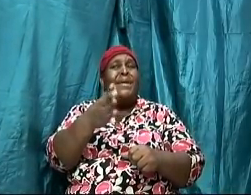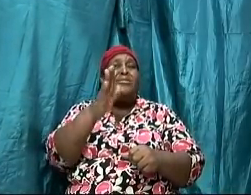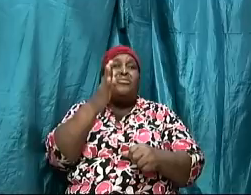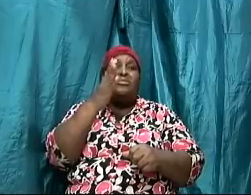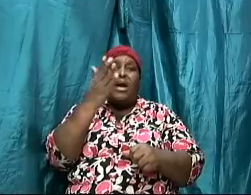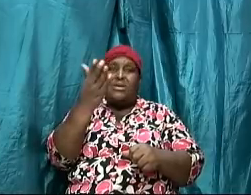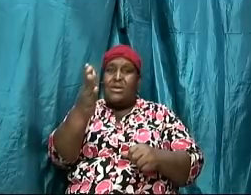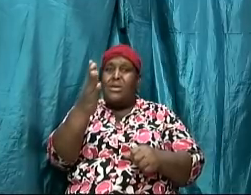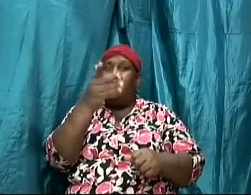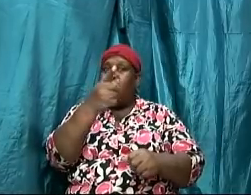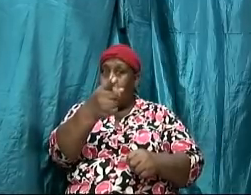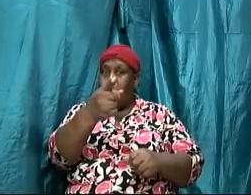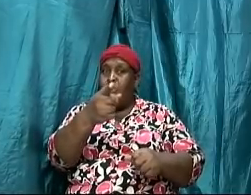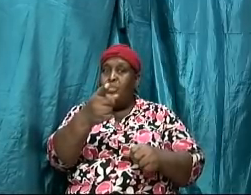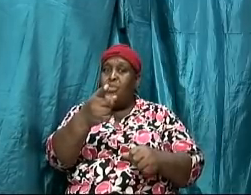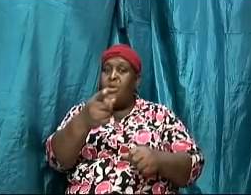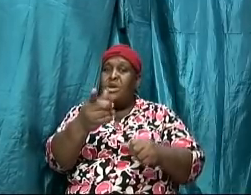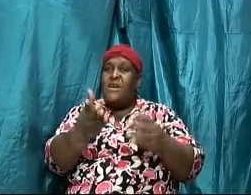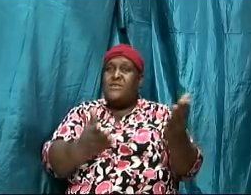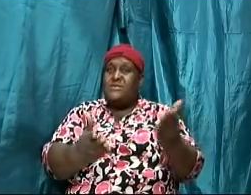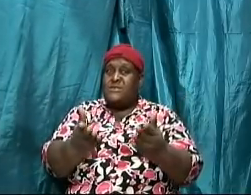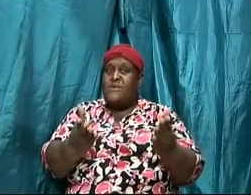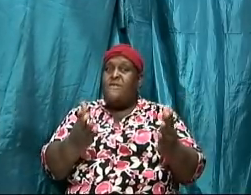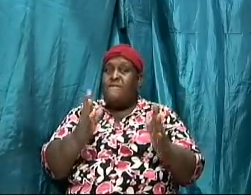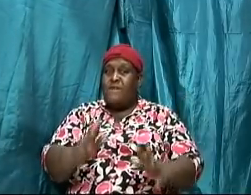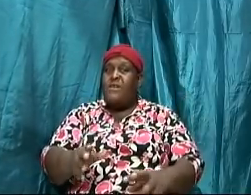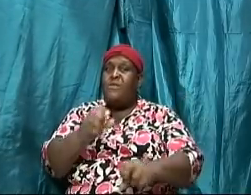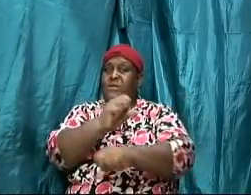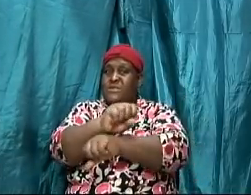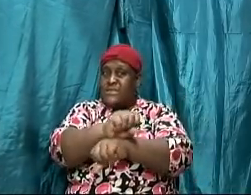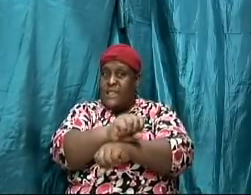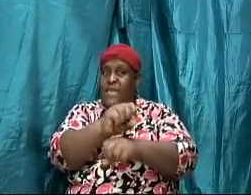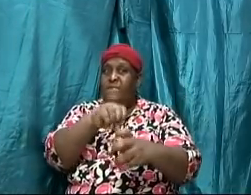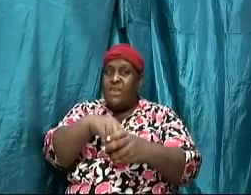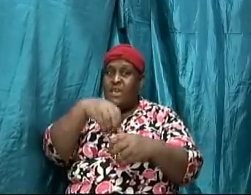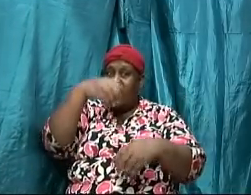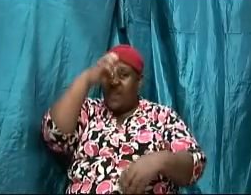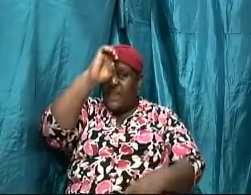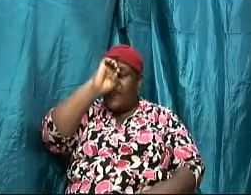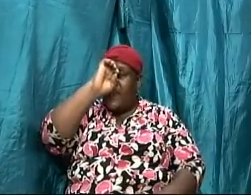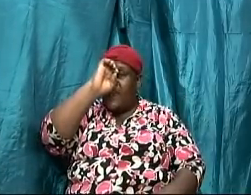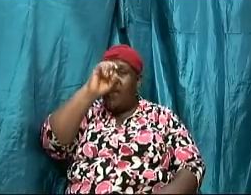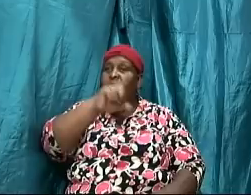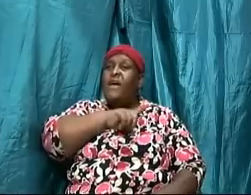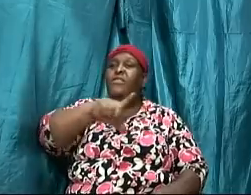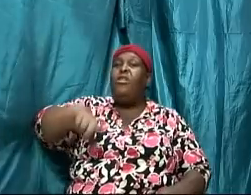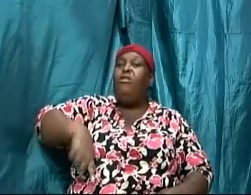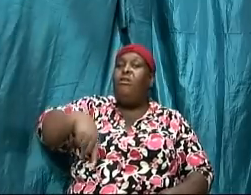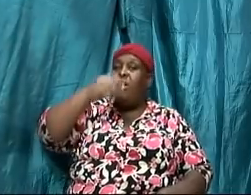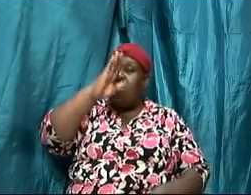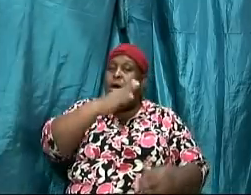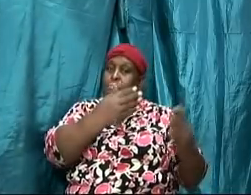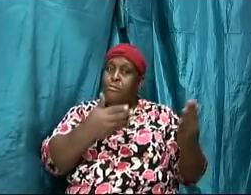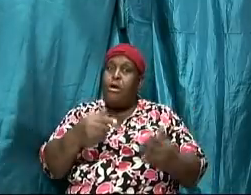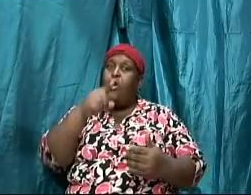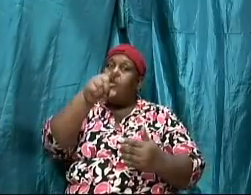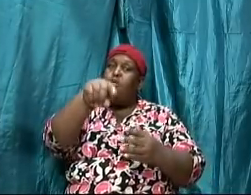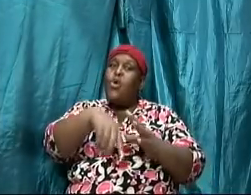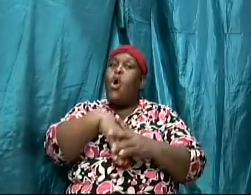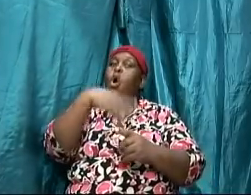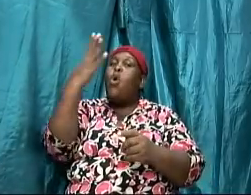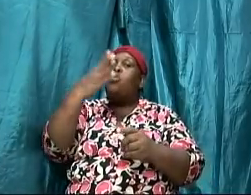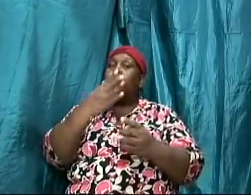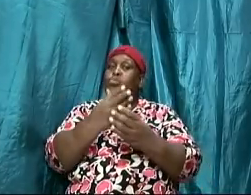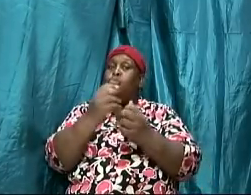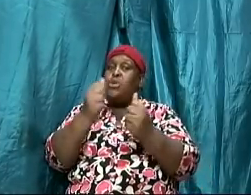remember that thou was a servant or a slave in the land of Egypt, and that the Lord thy God brought thee out thence through a mighty